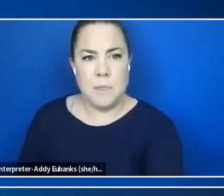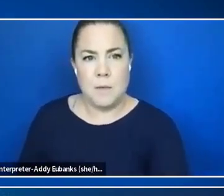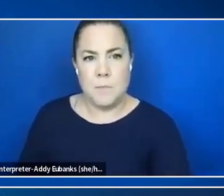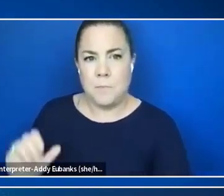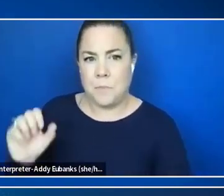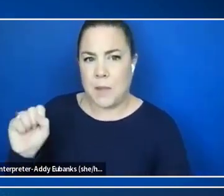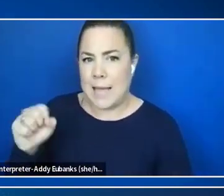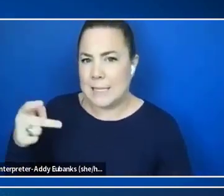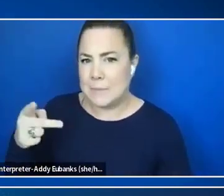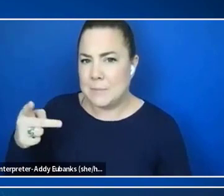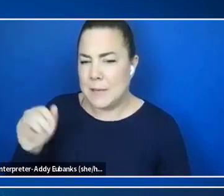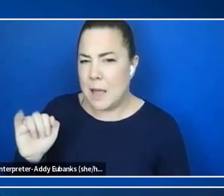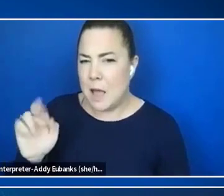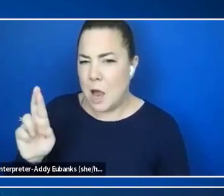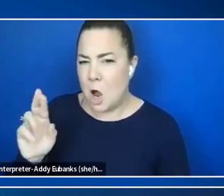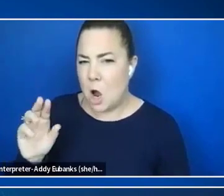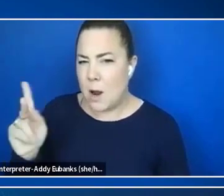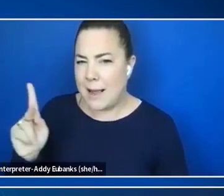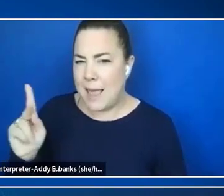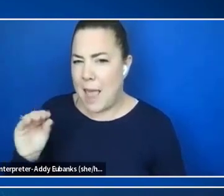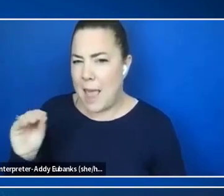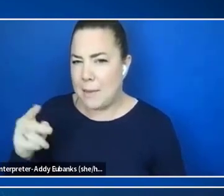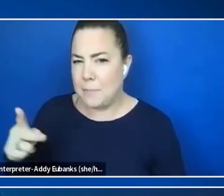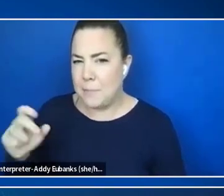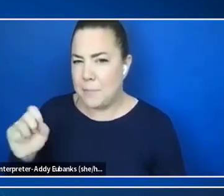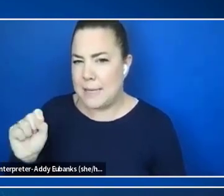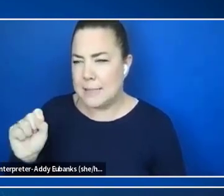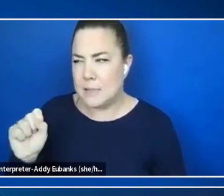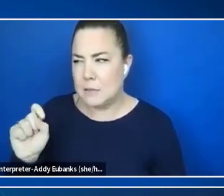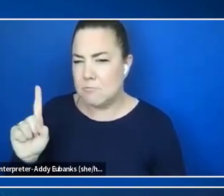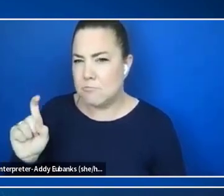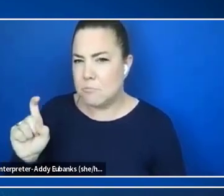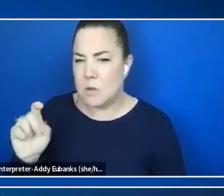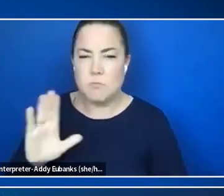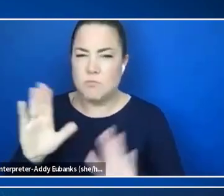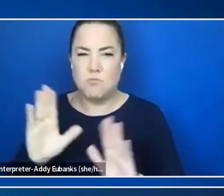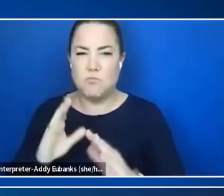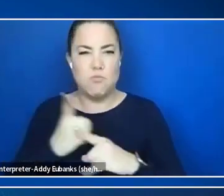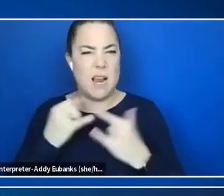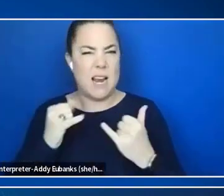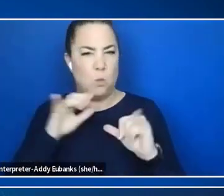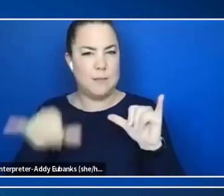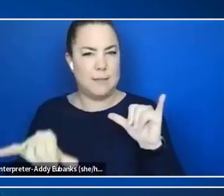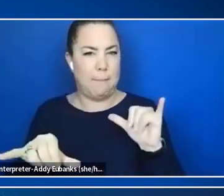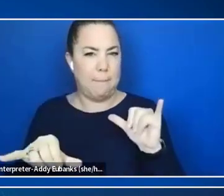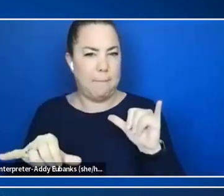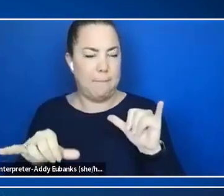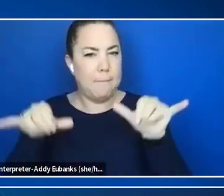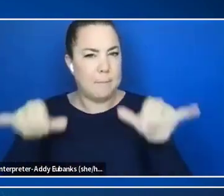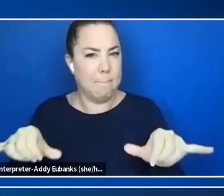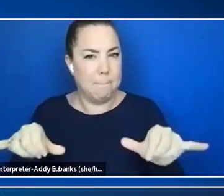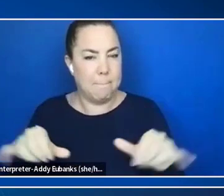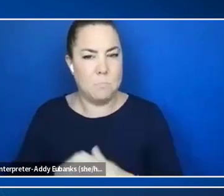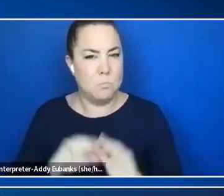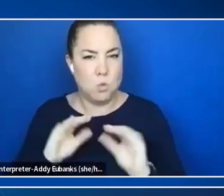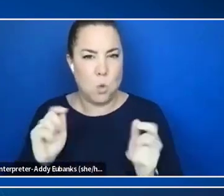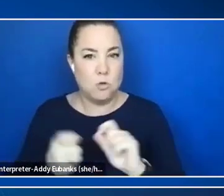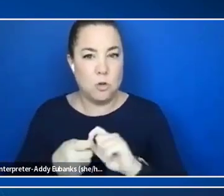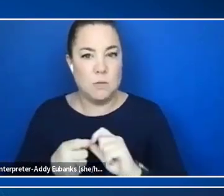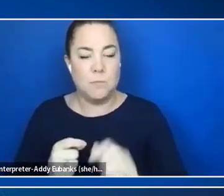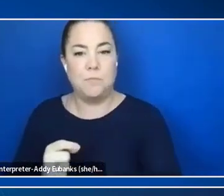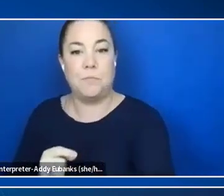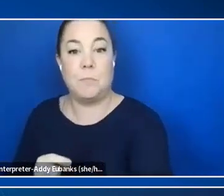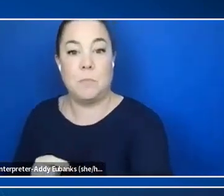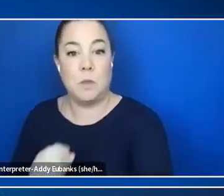Ps? At the moment, no, they're going to stay the same. There are changes. Oh,